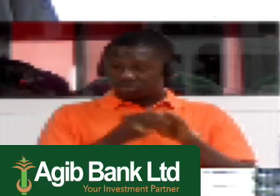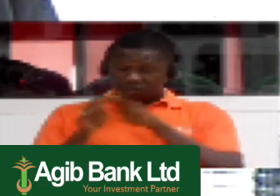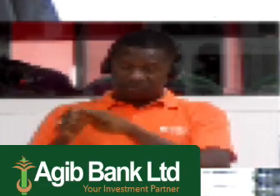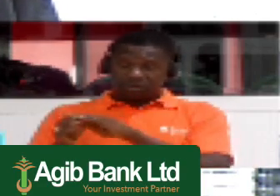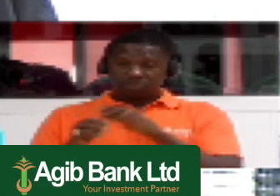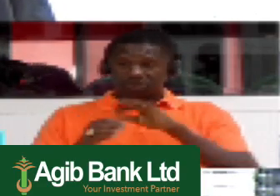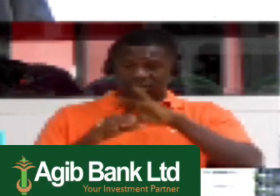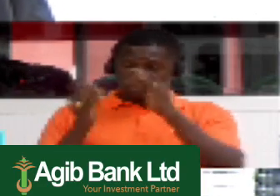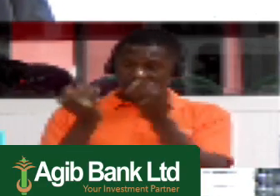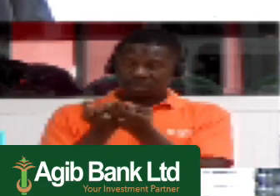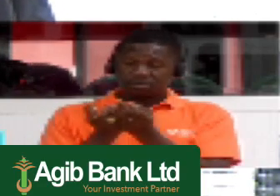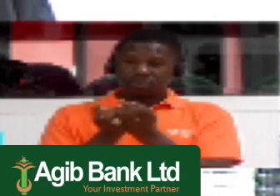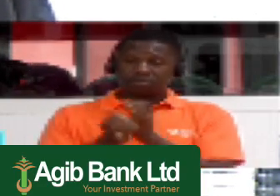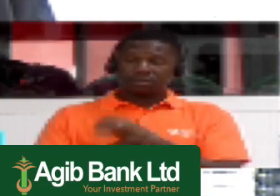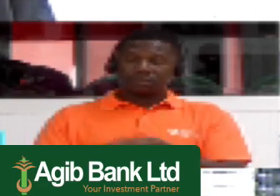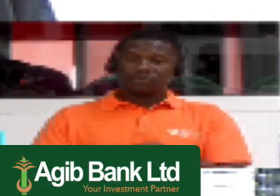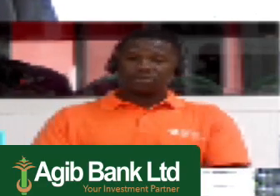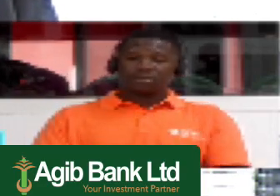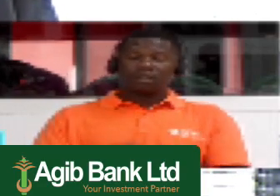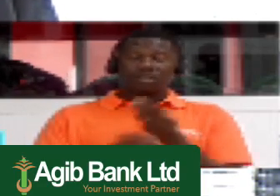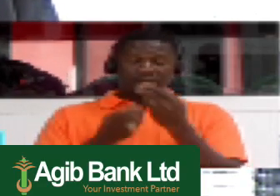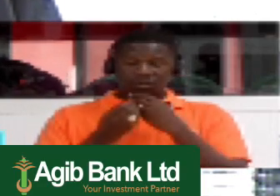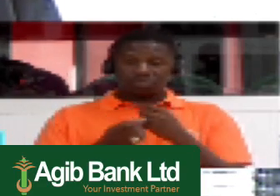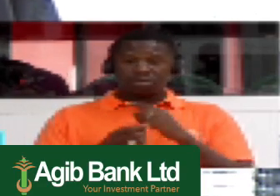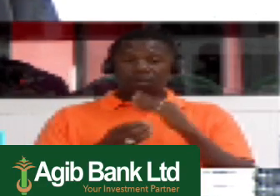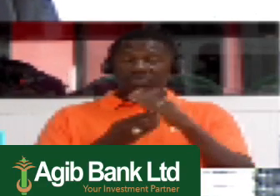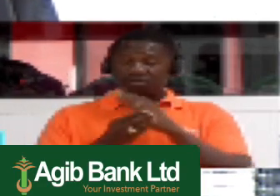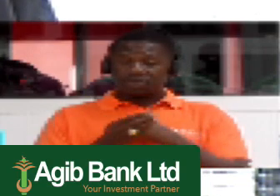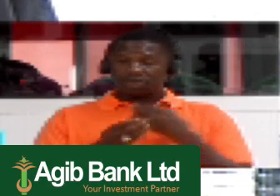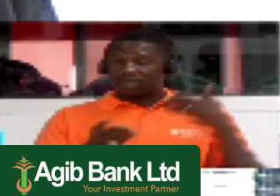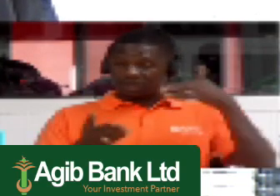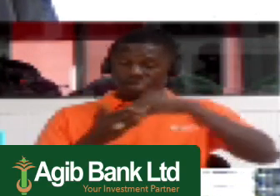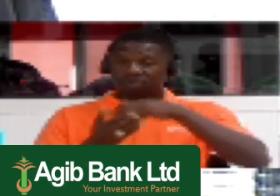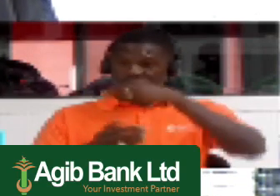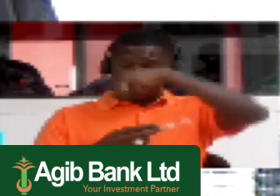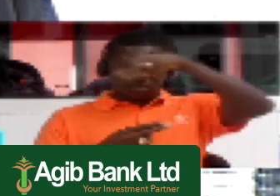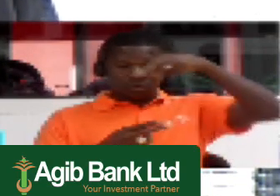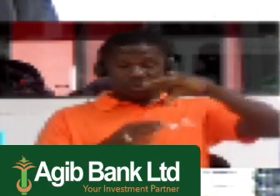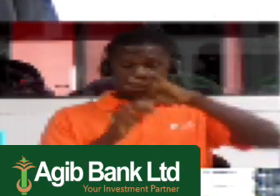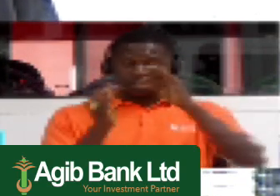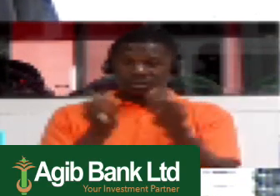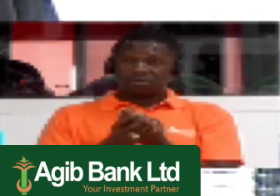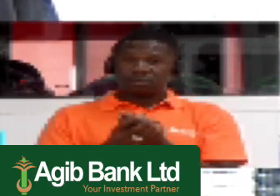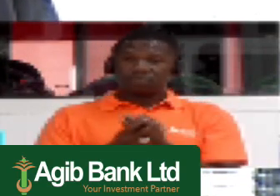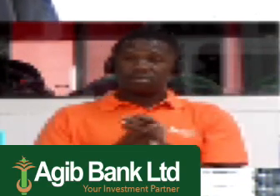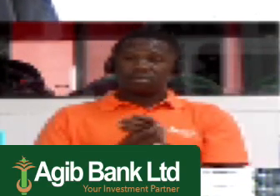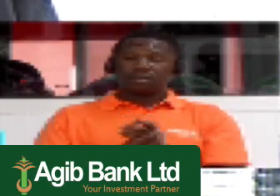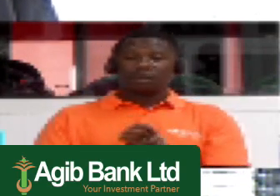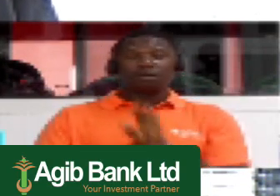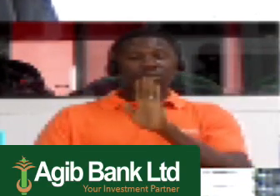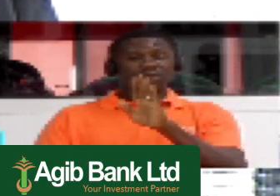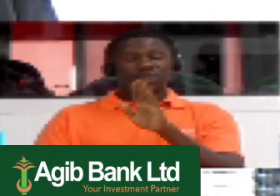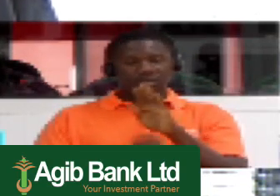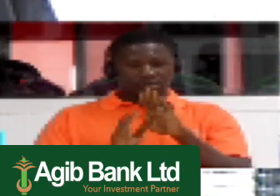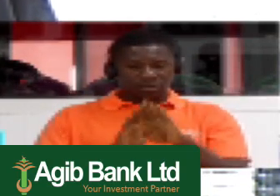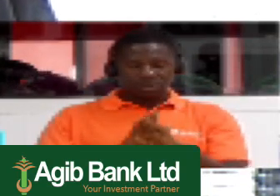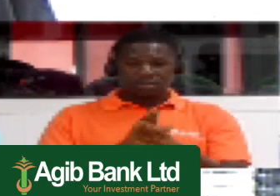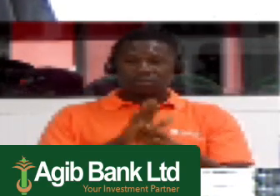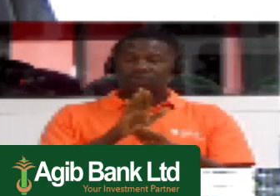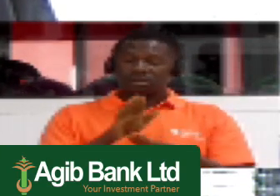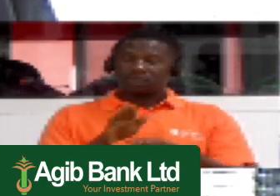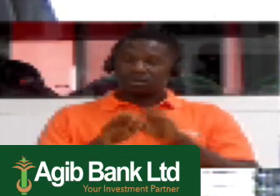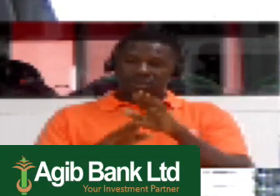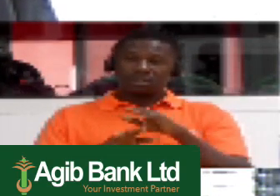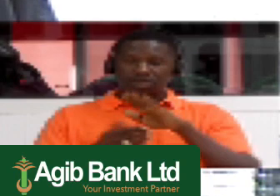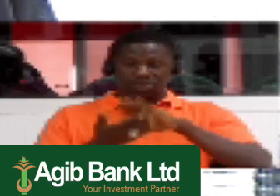said to me that you are going to be patrol team kanin tol moy la barka vitala patrol team. He said to me, you please are going take to it slowly, Mr. Witness. The interpreters